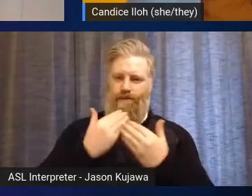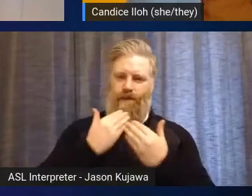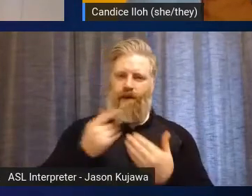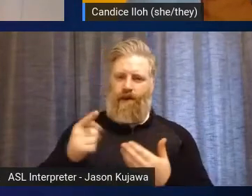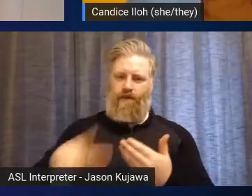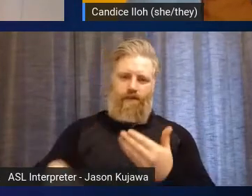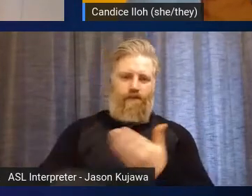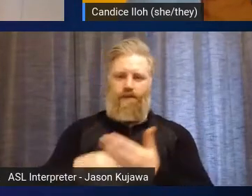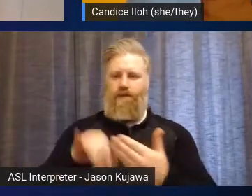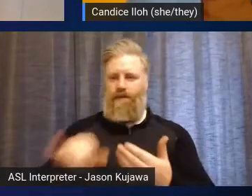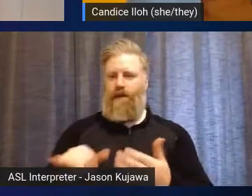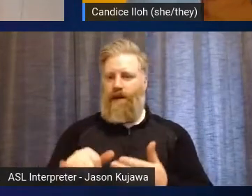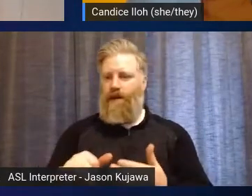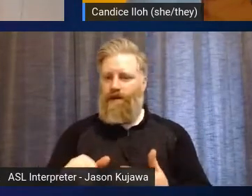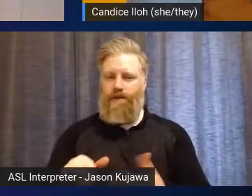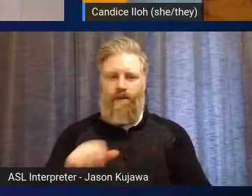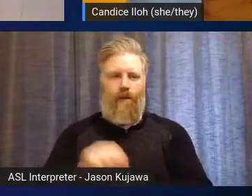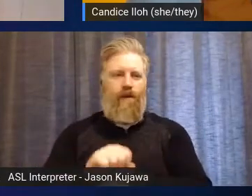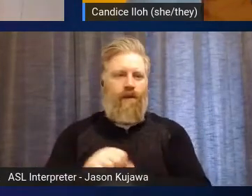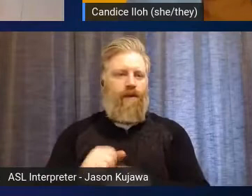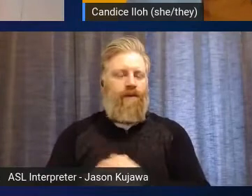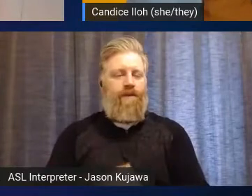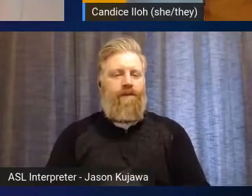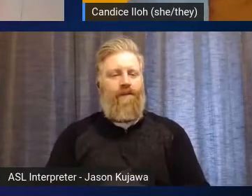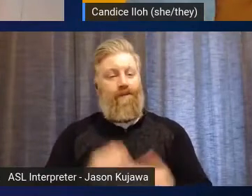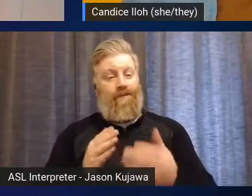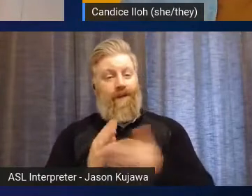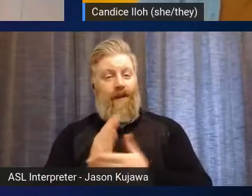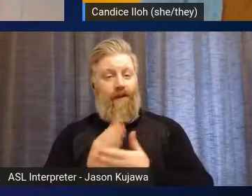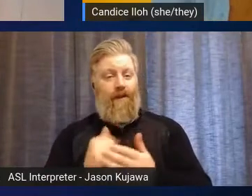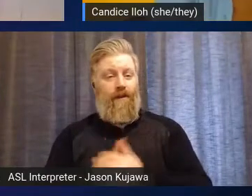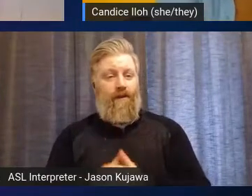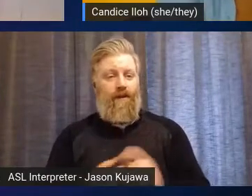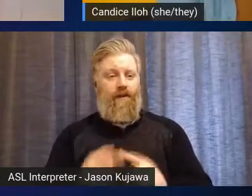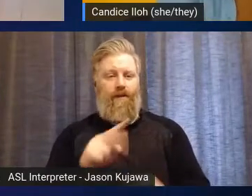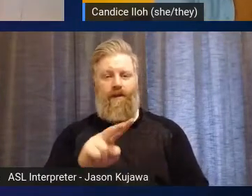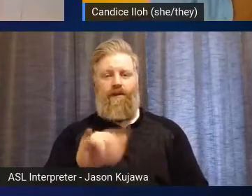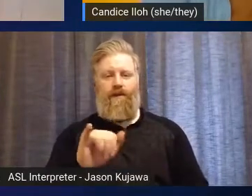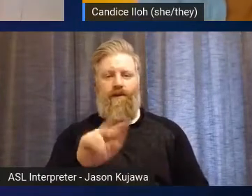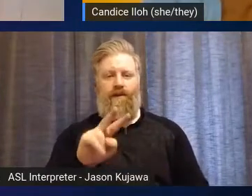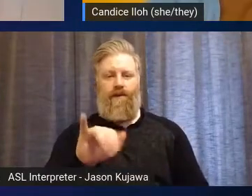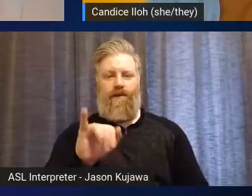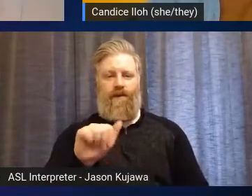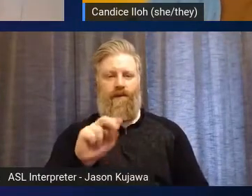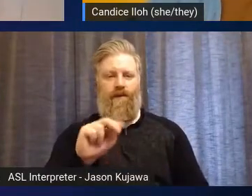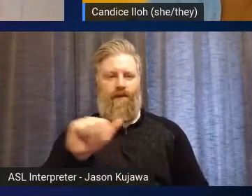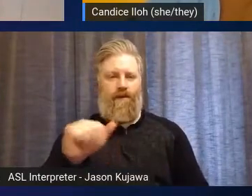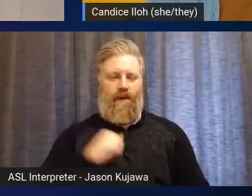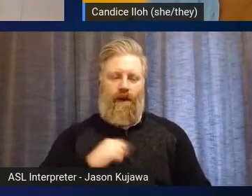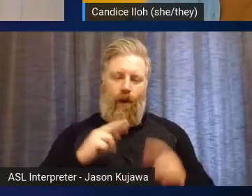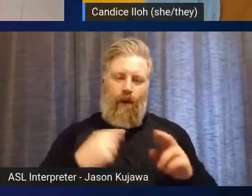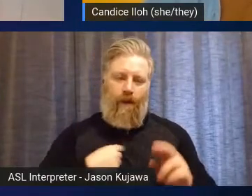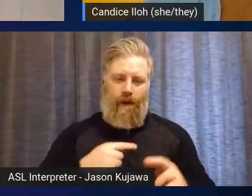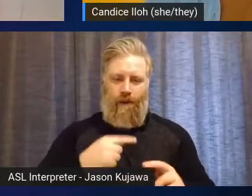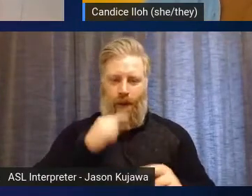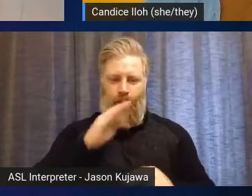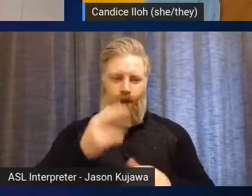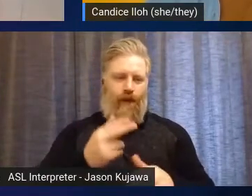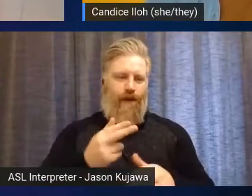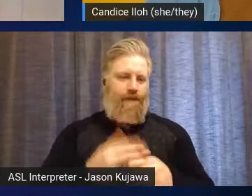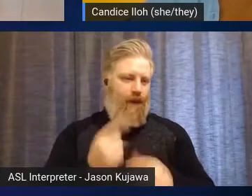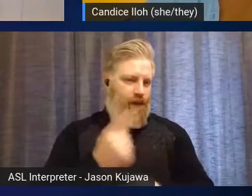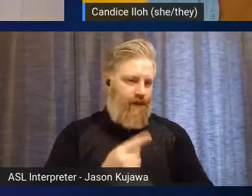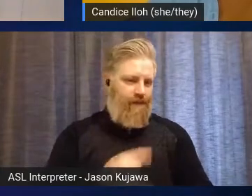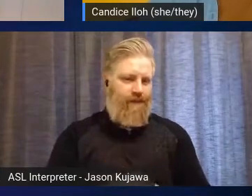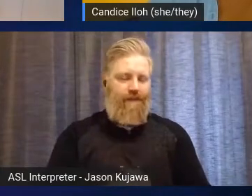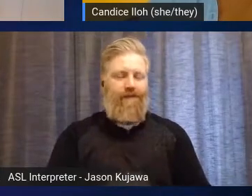into this literary space. All right, from Viviana, and please, I hope I'm pronouncing your name right. Viviana, at